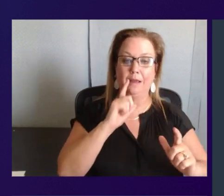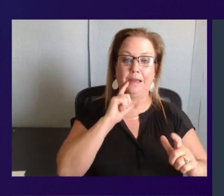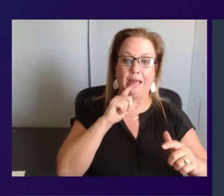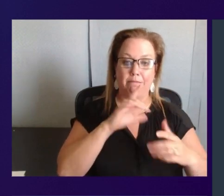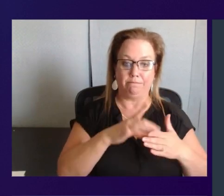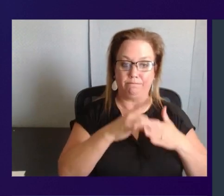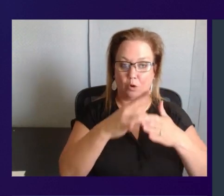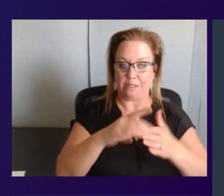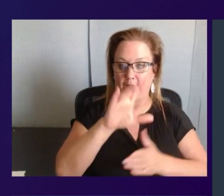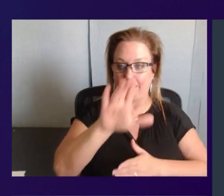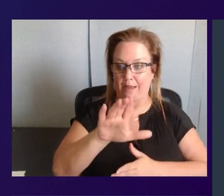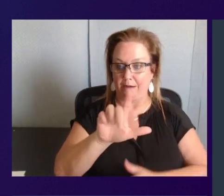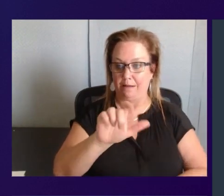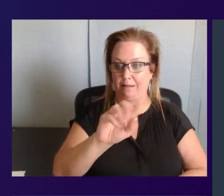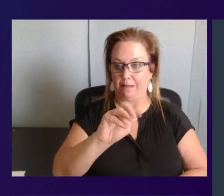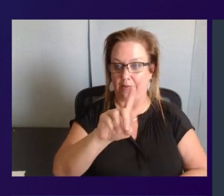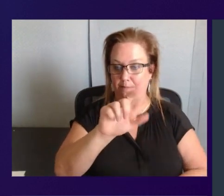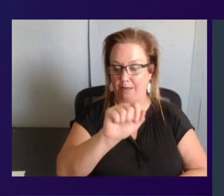Lambda.